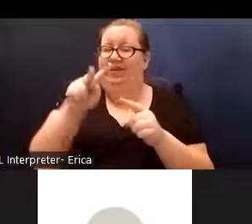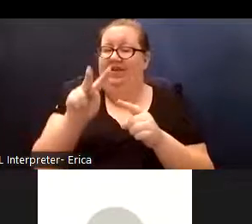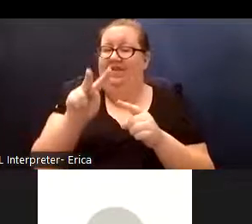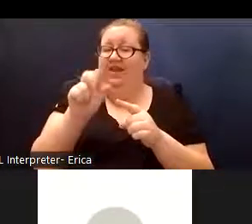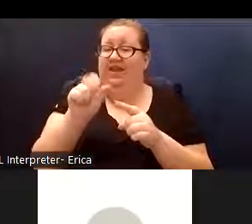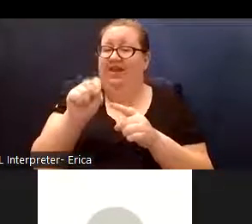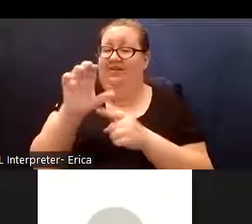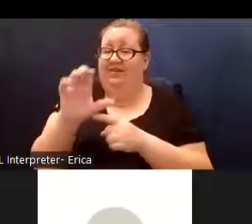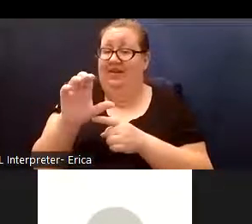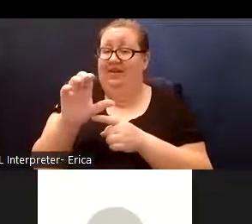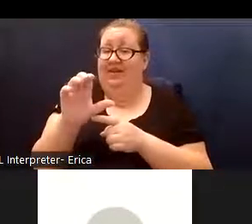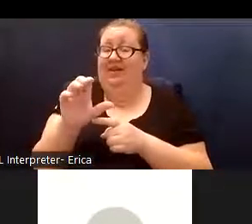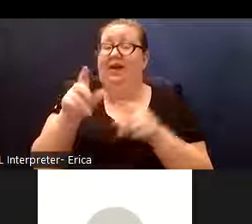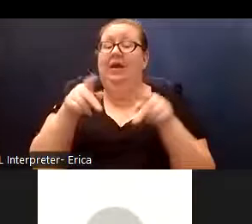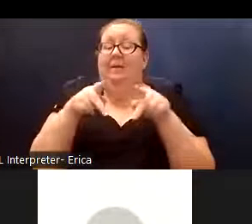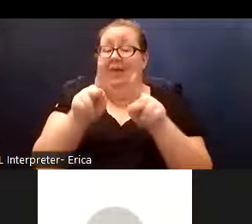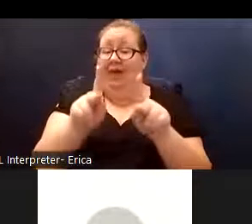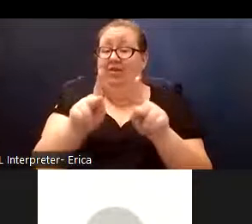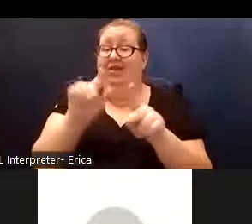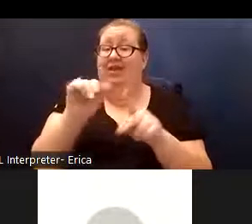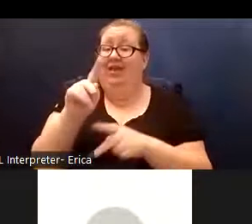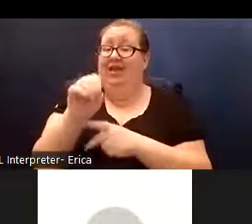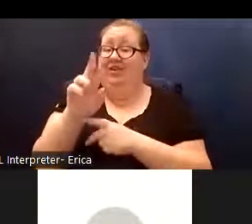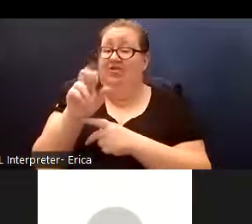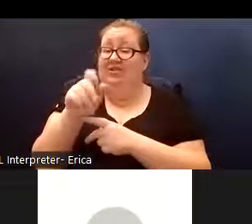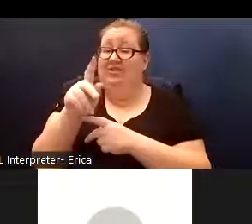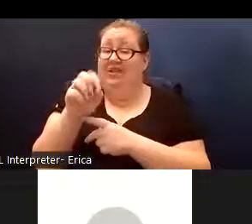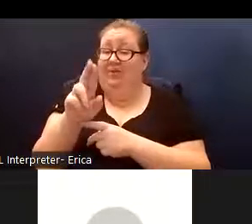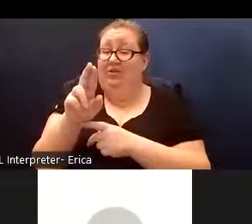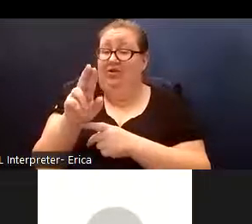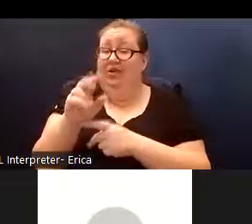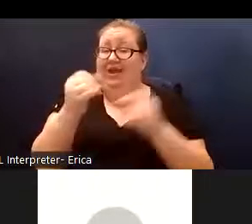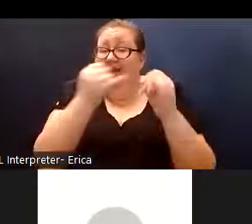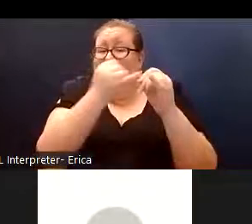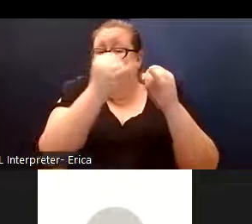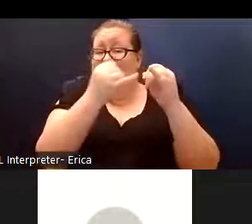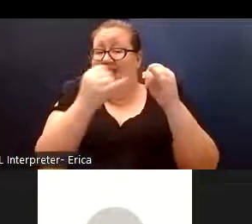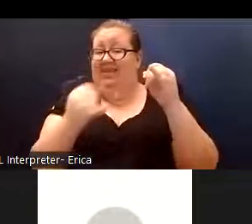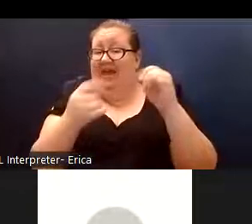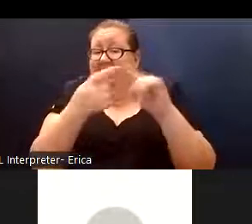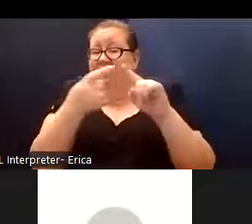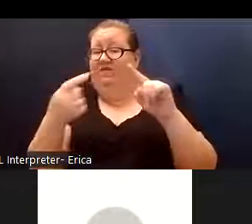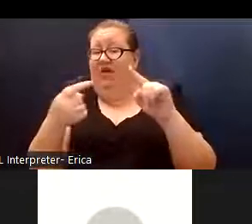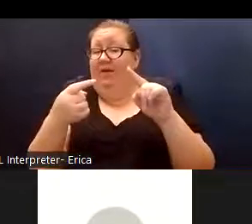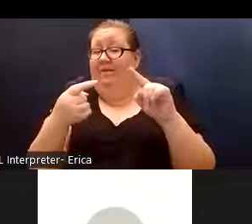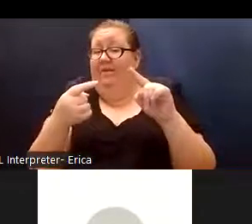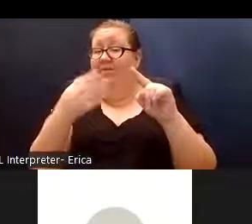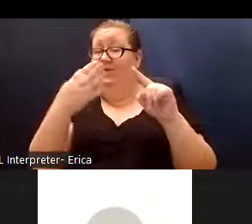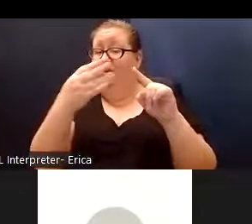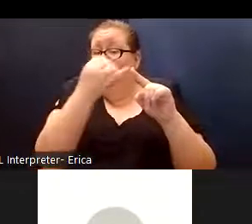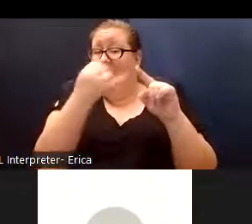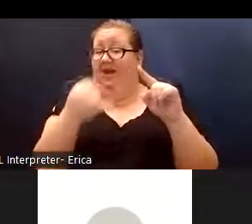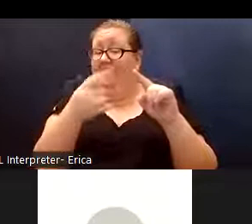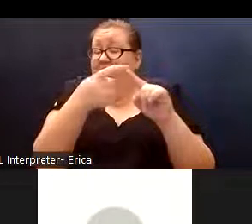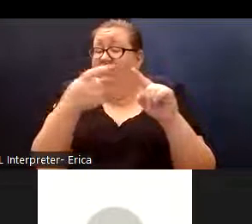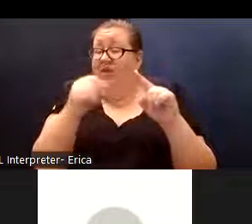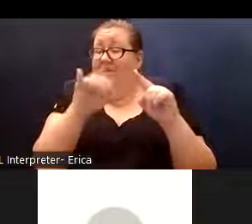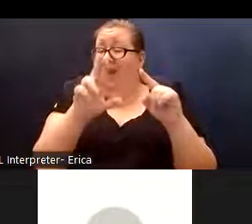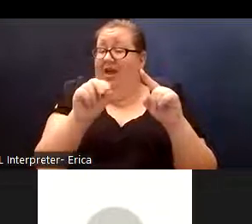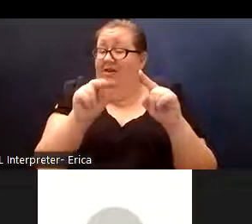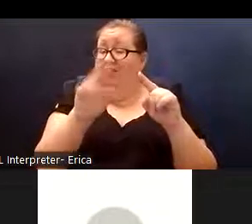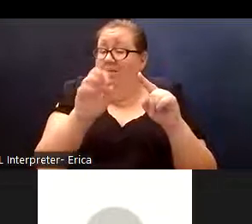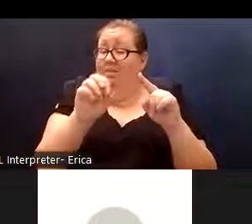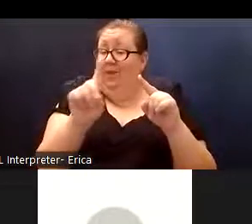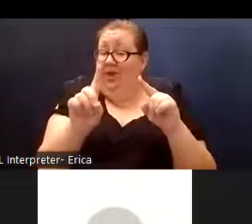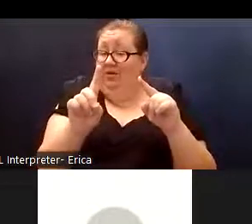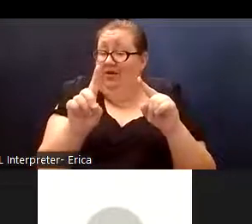parallel intersector is this line coming in from Ironbound here, and we see opportunities to